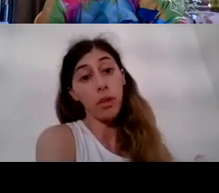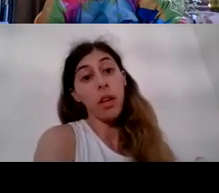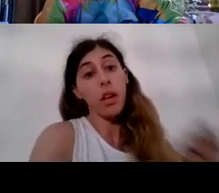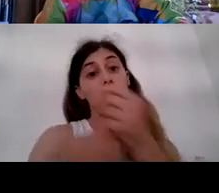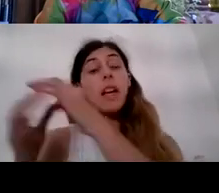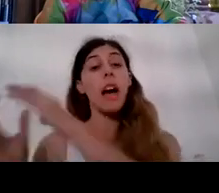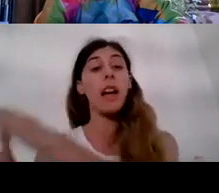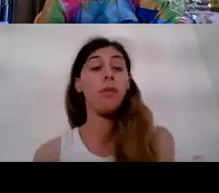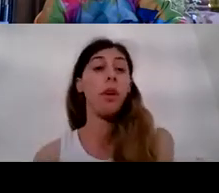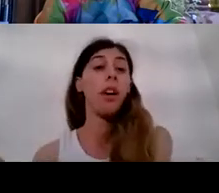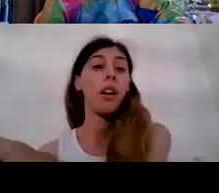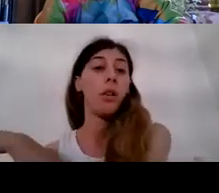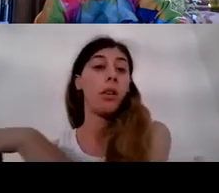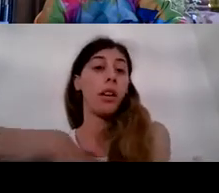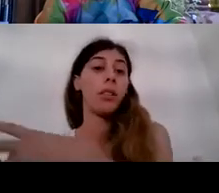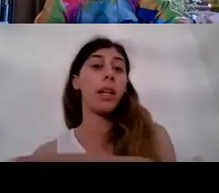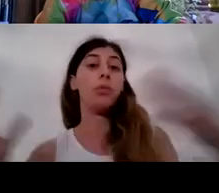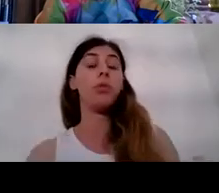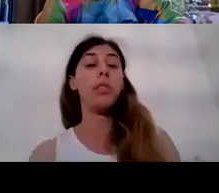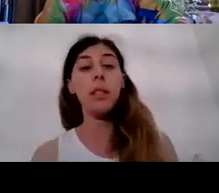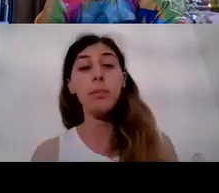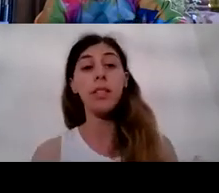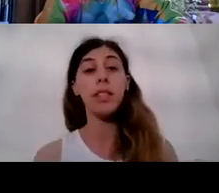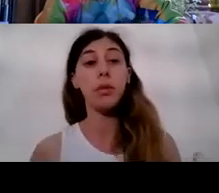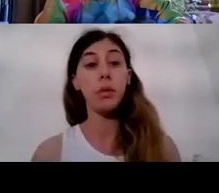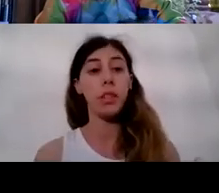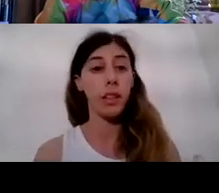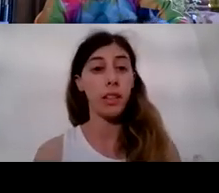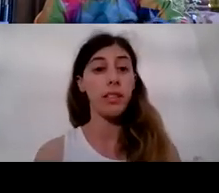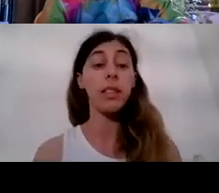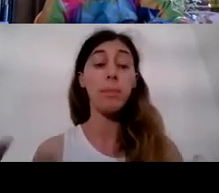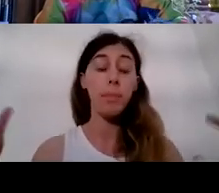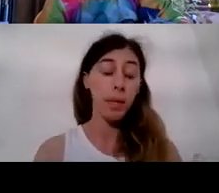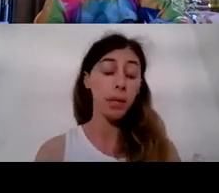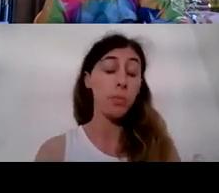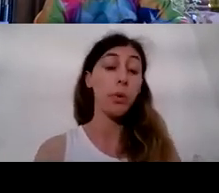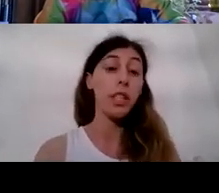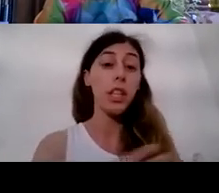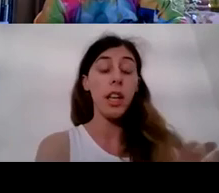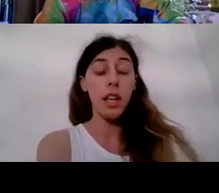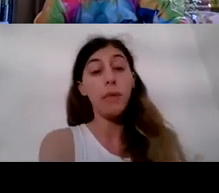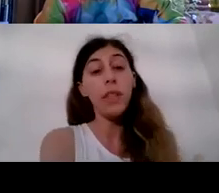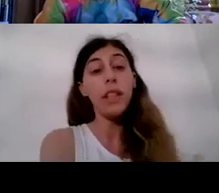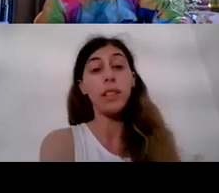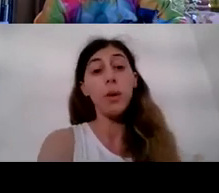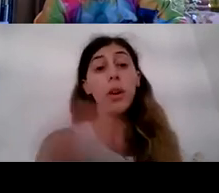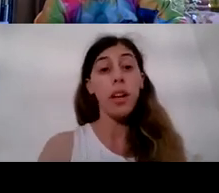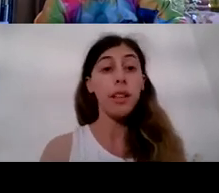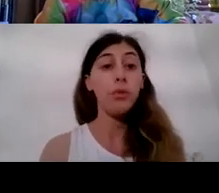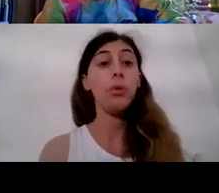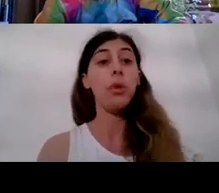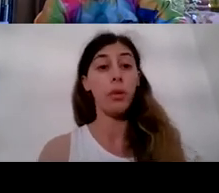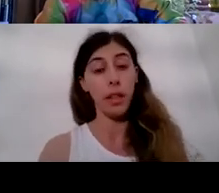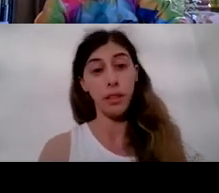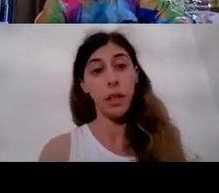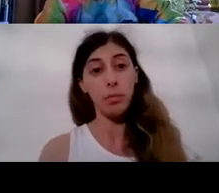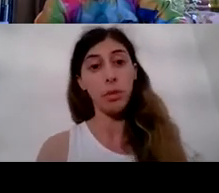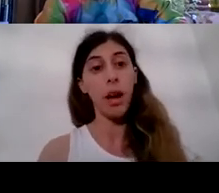nowadays we need to think about medical care that respects people and also